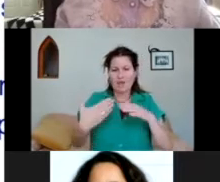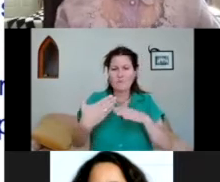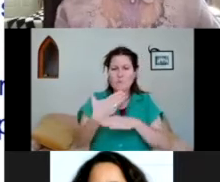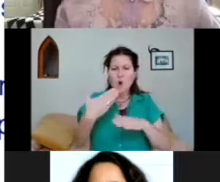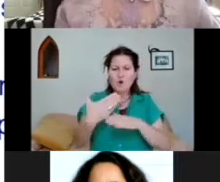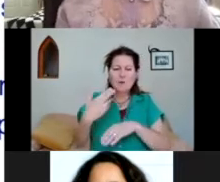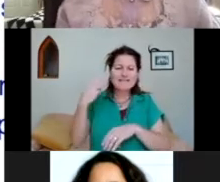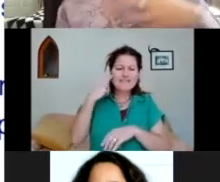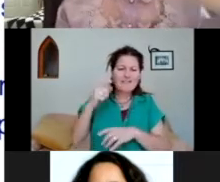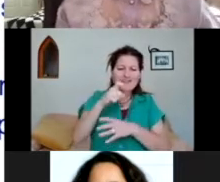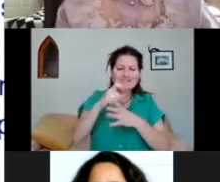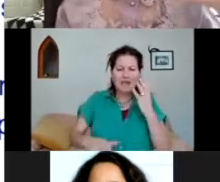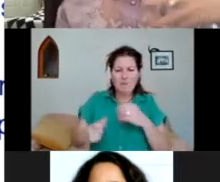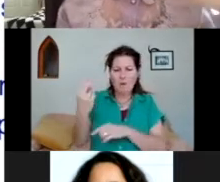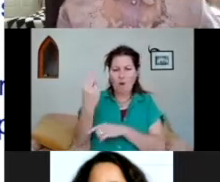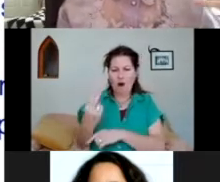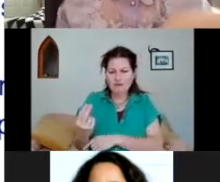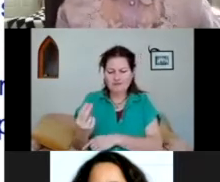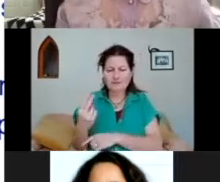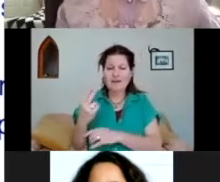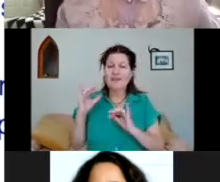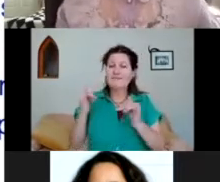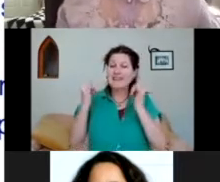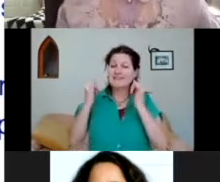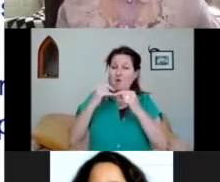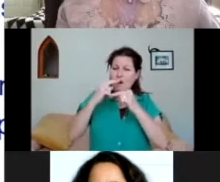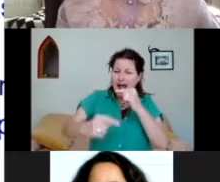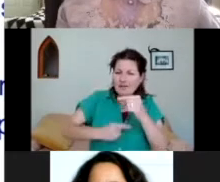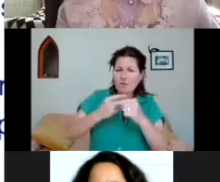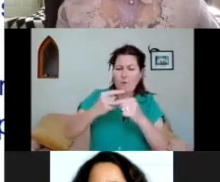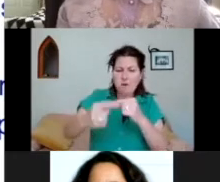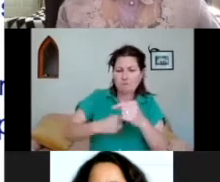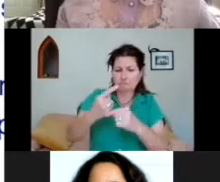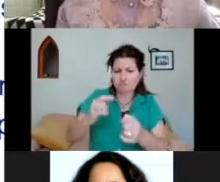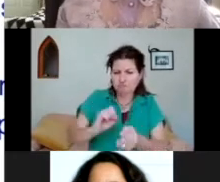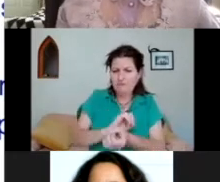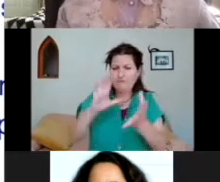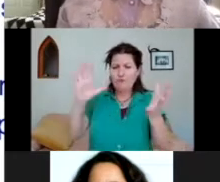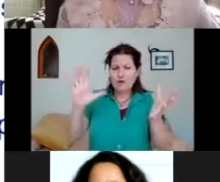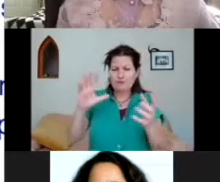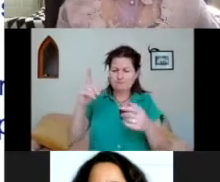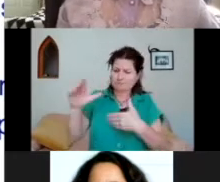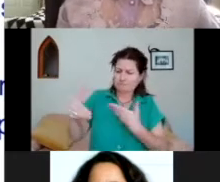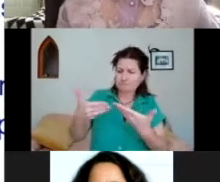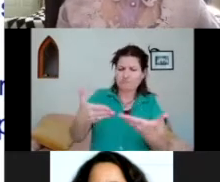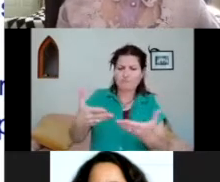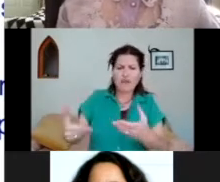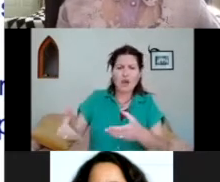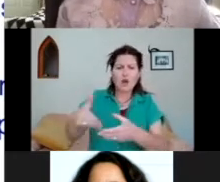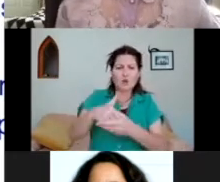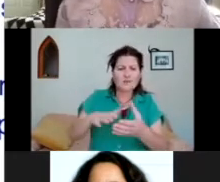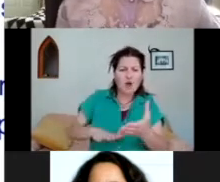artists. The festival is annual and it's free, and it offers an inclusive, accessible and cultural experience for